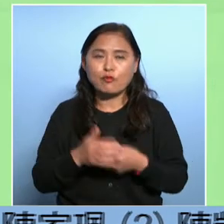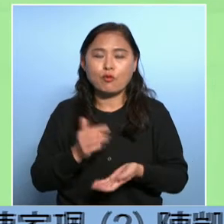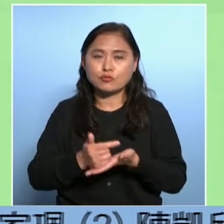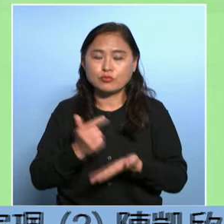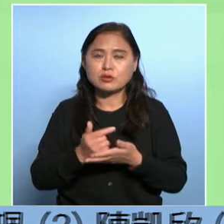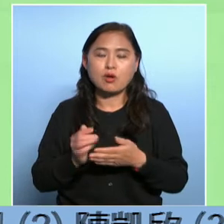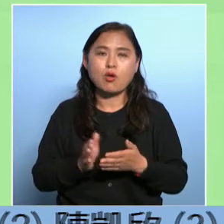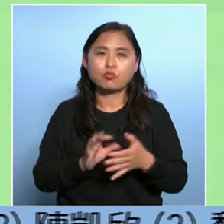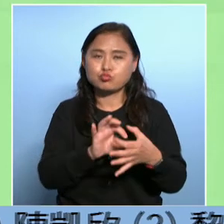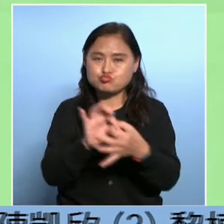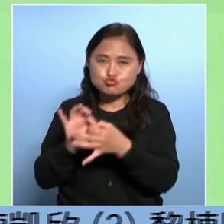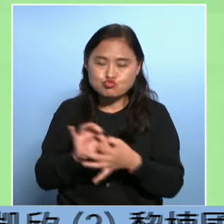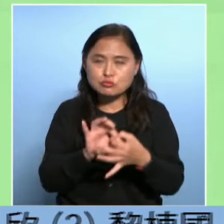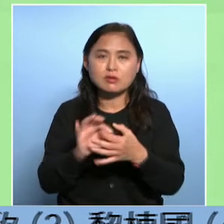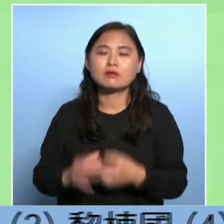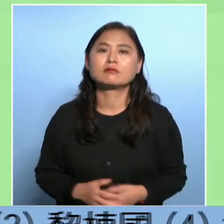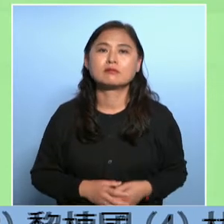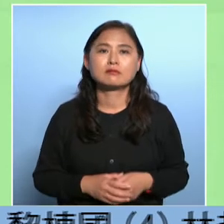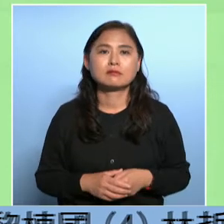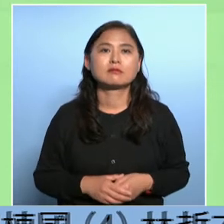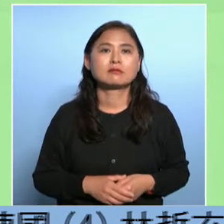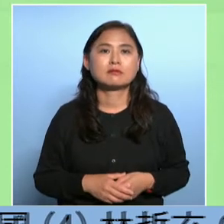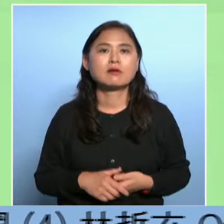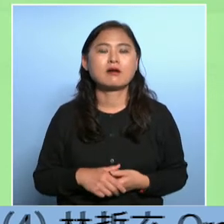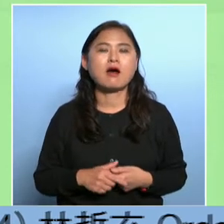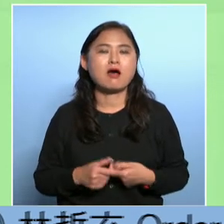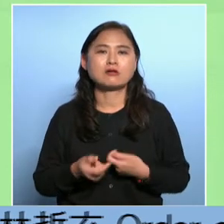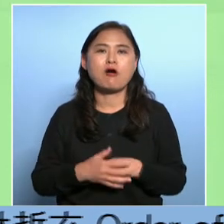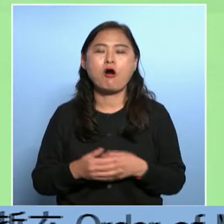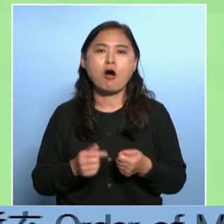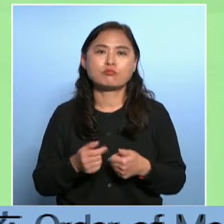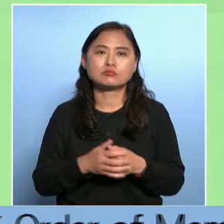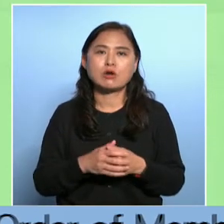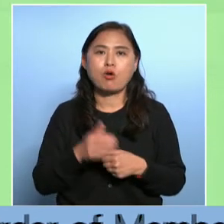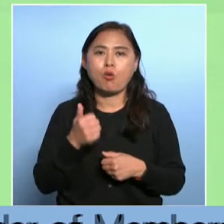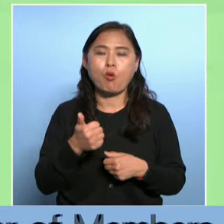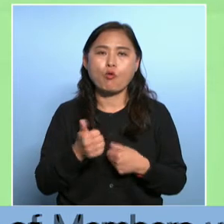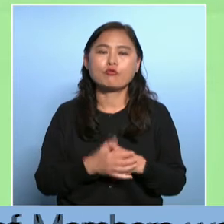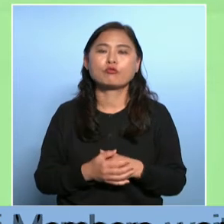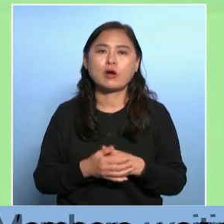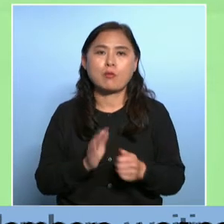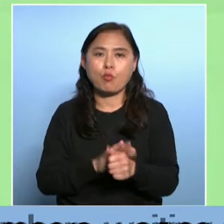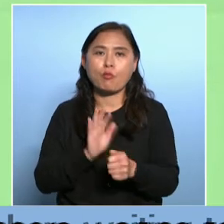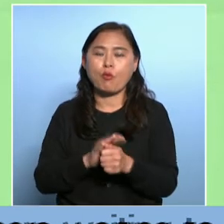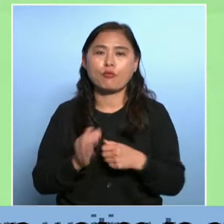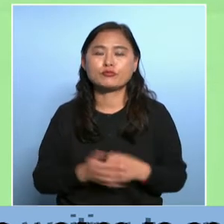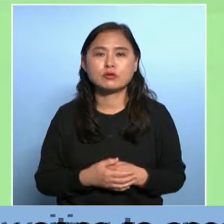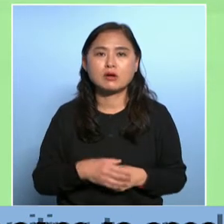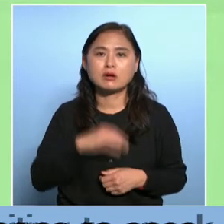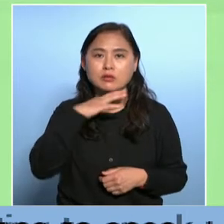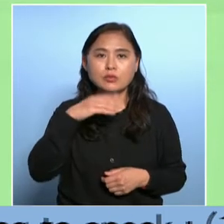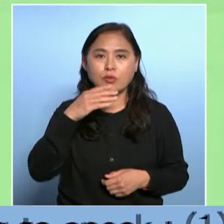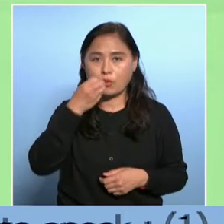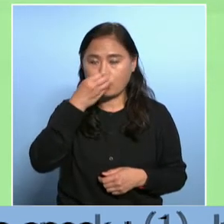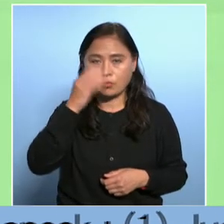IT zone can also be further boosted, and a better synergy effect can also be achieved. We